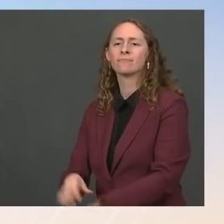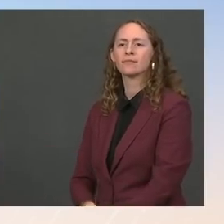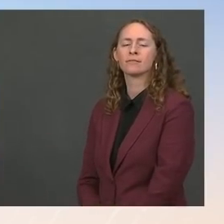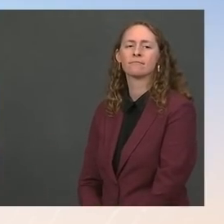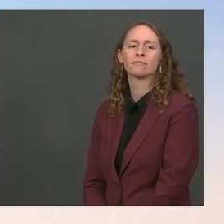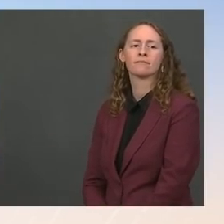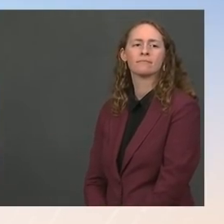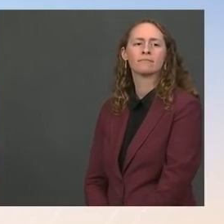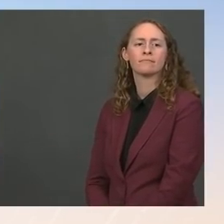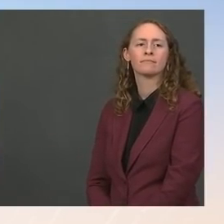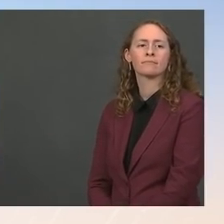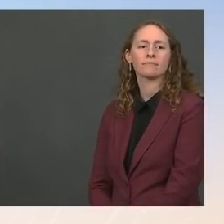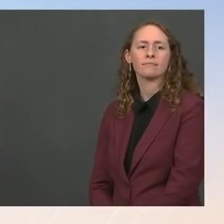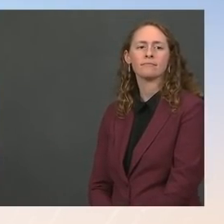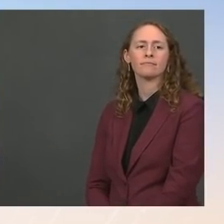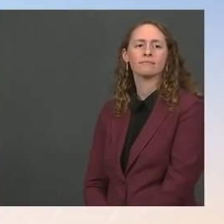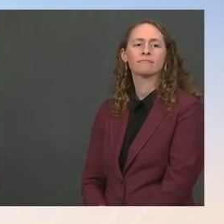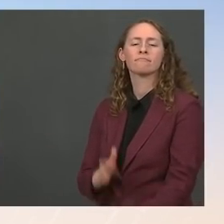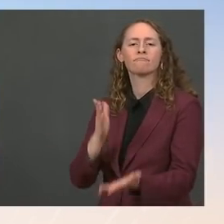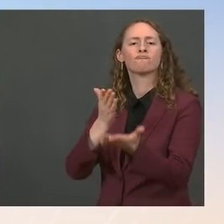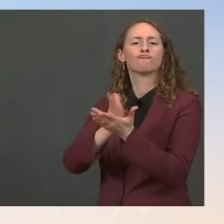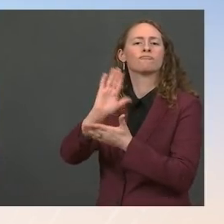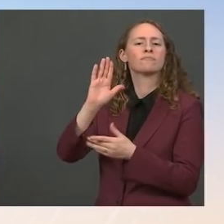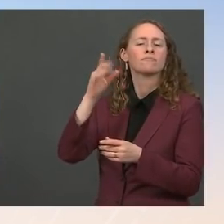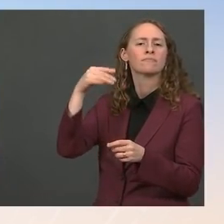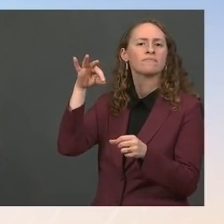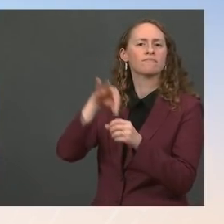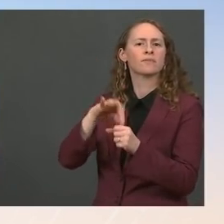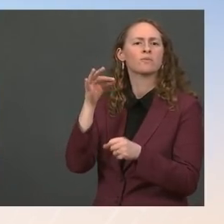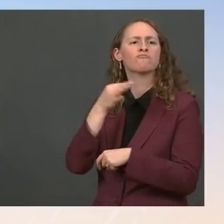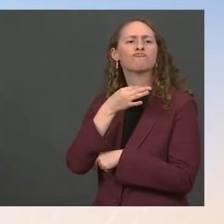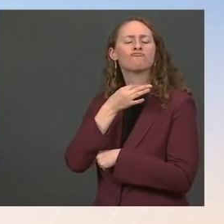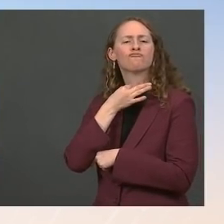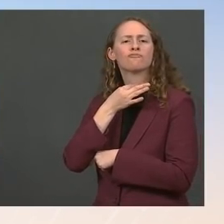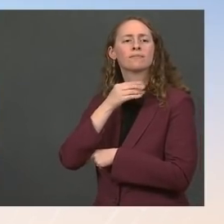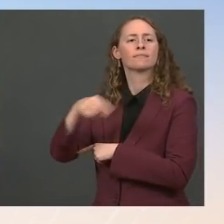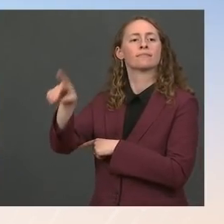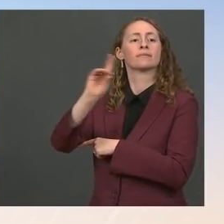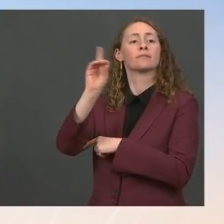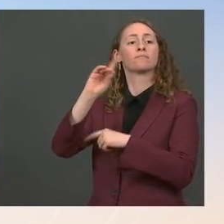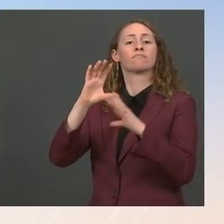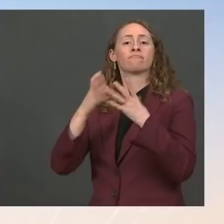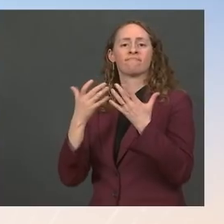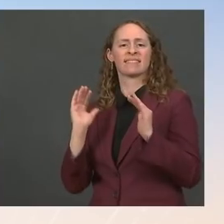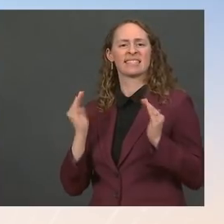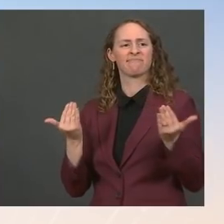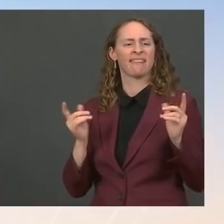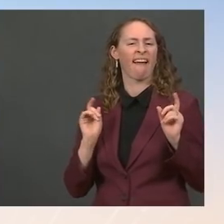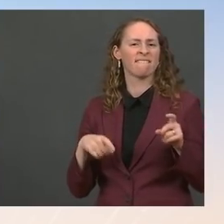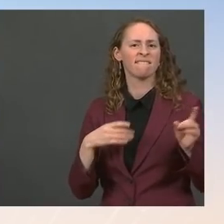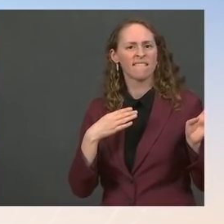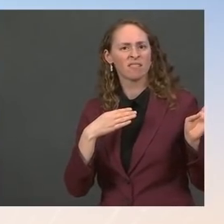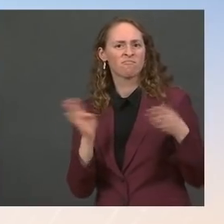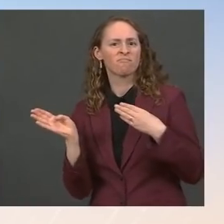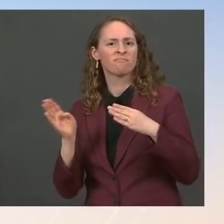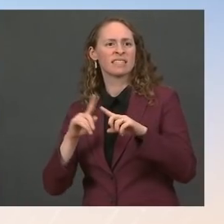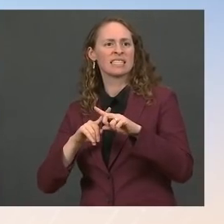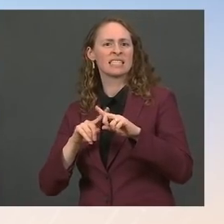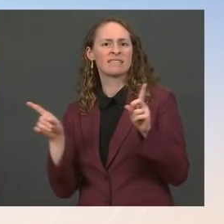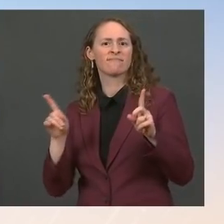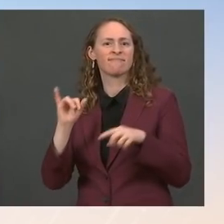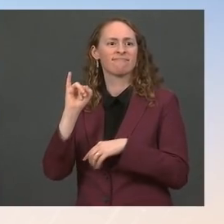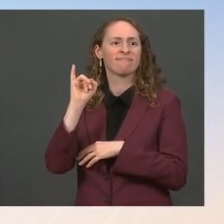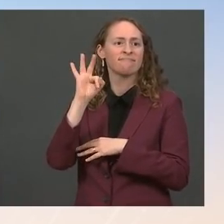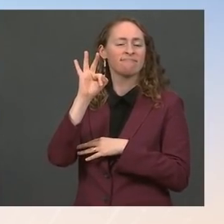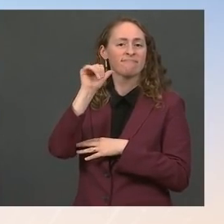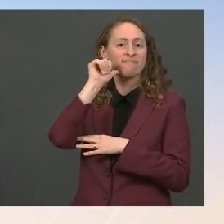voting rights real quickly. When you said Democrats will have to find a, quote, alternative path forward if the Freedom to Vote Act fails tomorrow, do you mean a